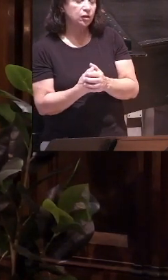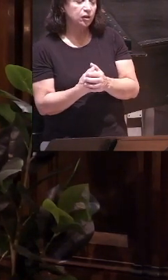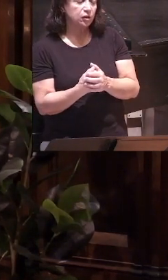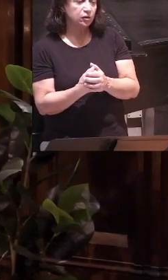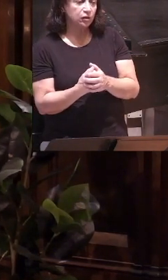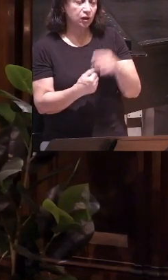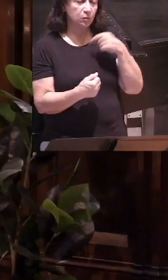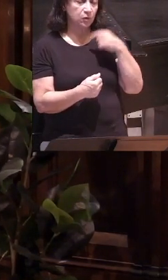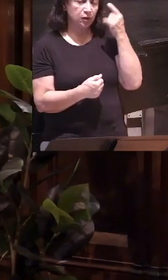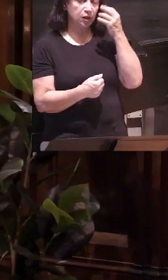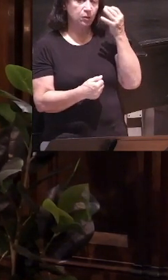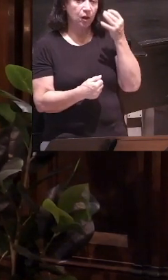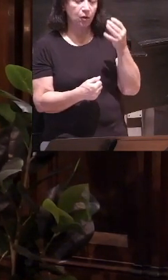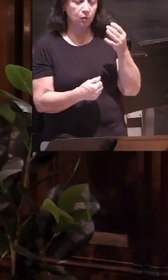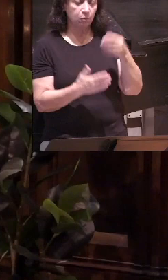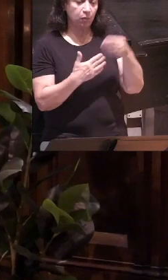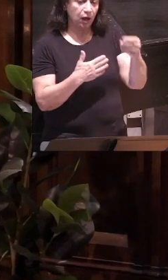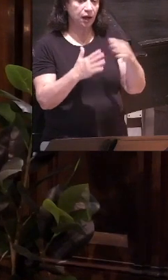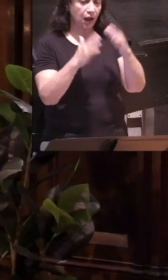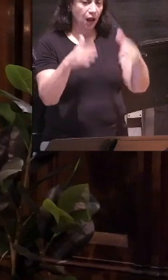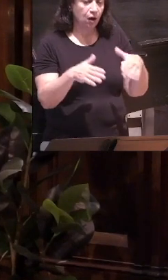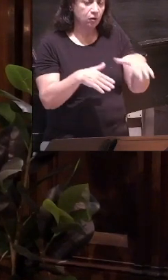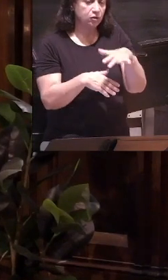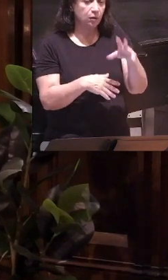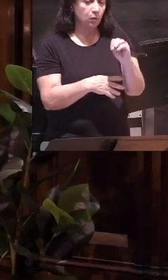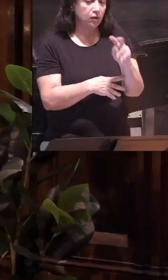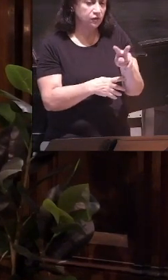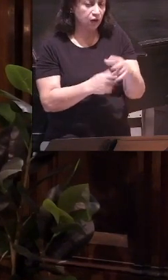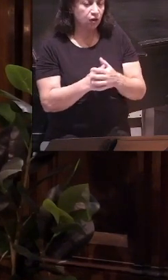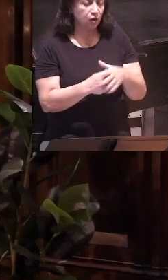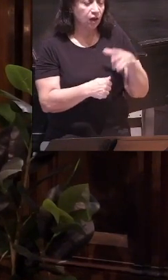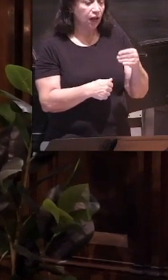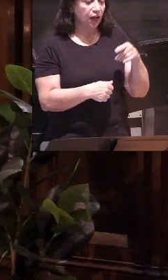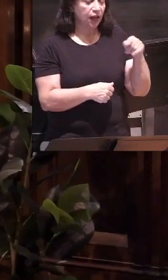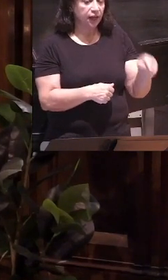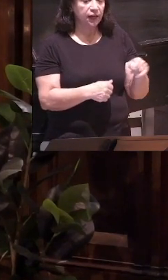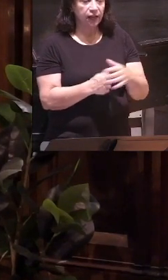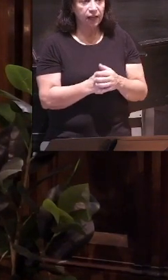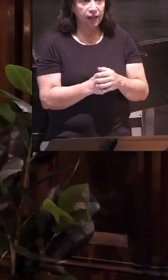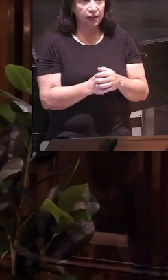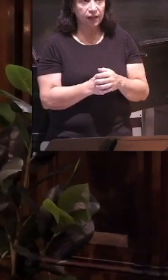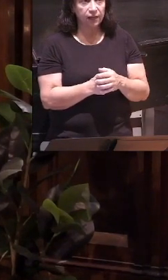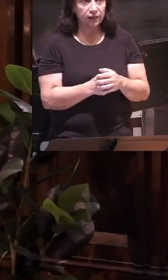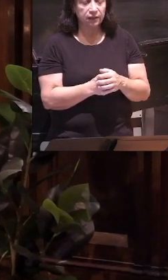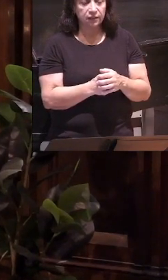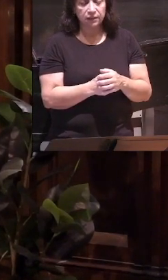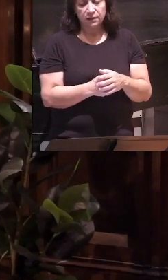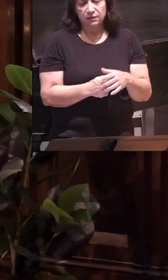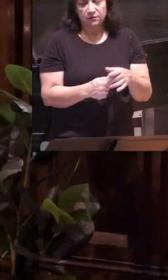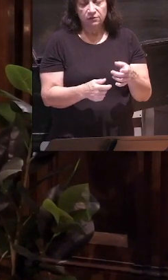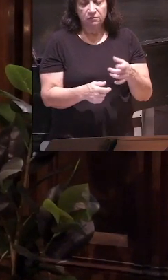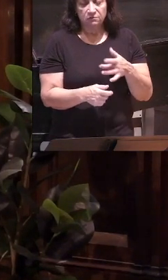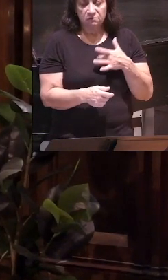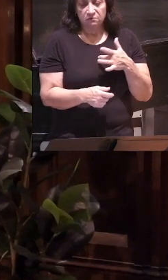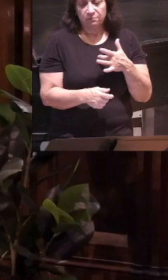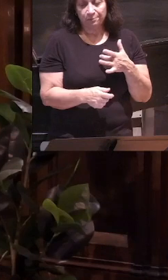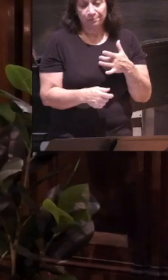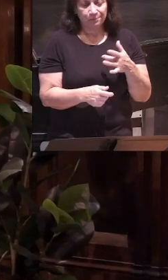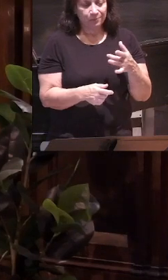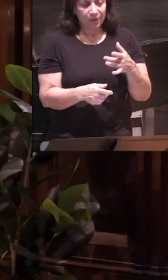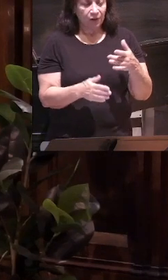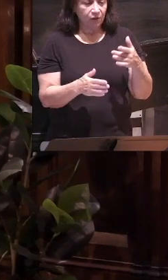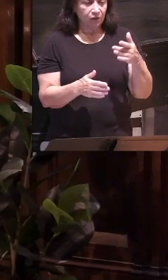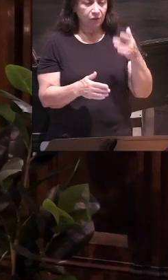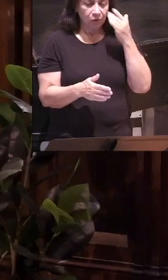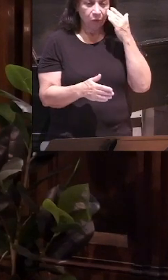call, and we were thinking about buying a house on Martha's Vineyard, and it gave us a great degree of comfort knowing that Tammy and Earl were close